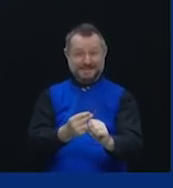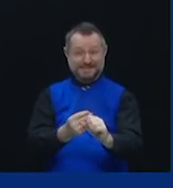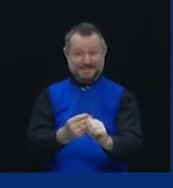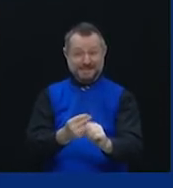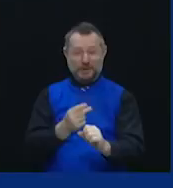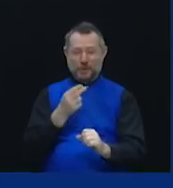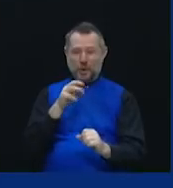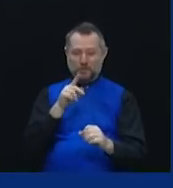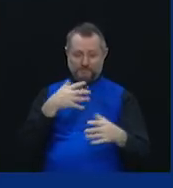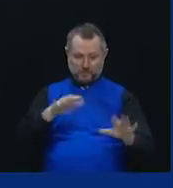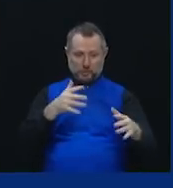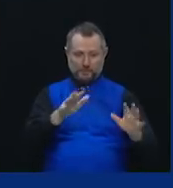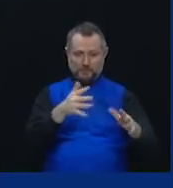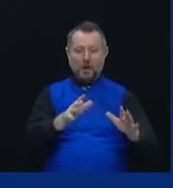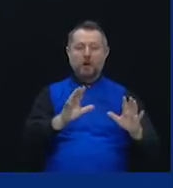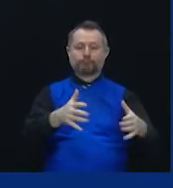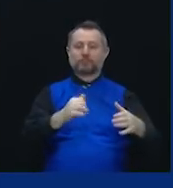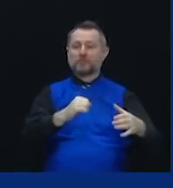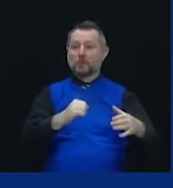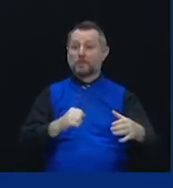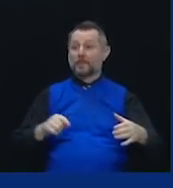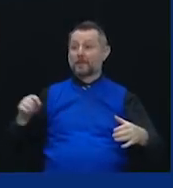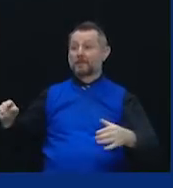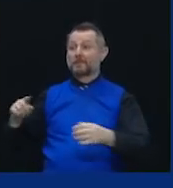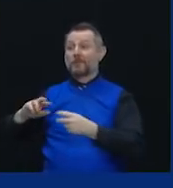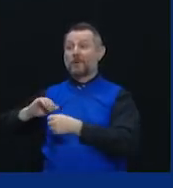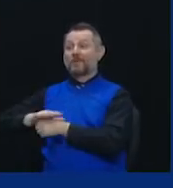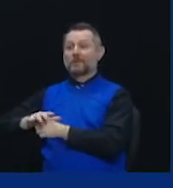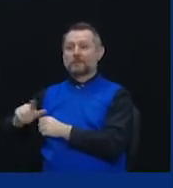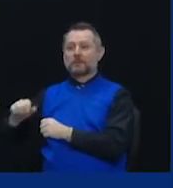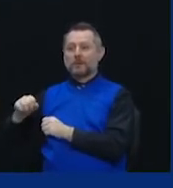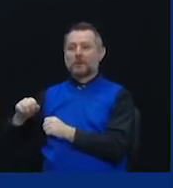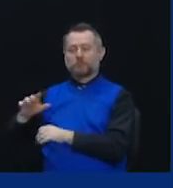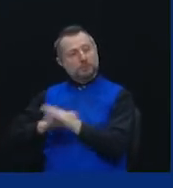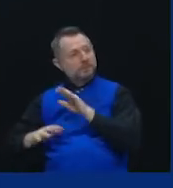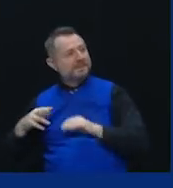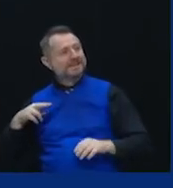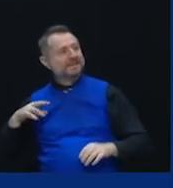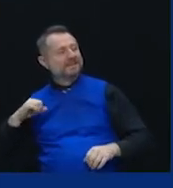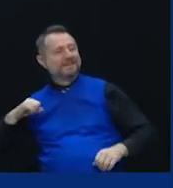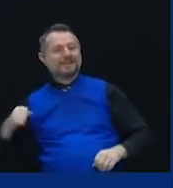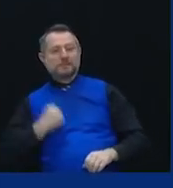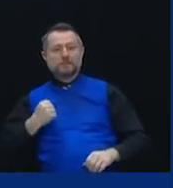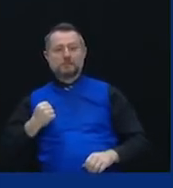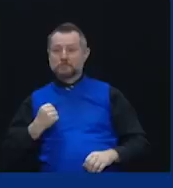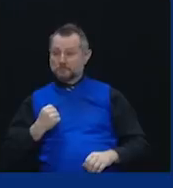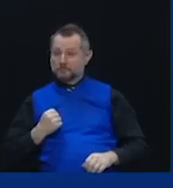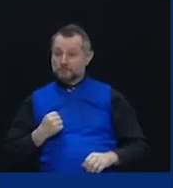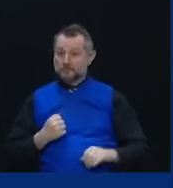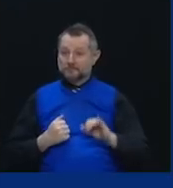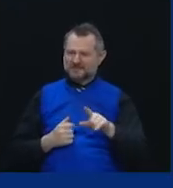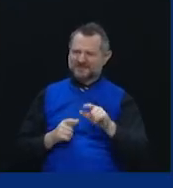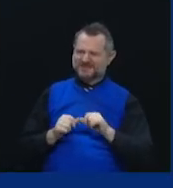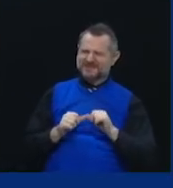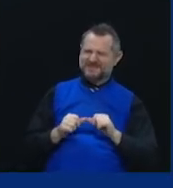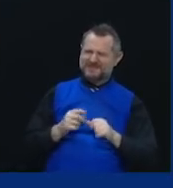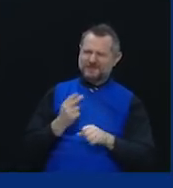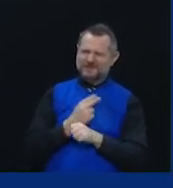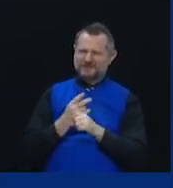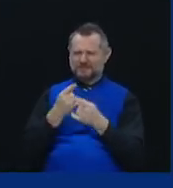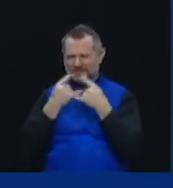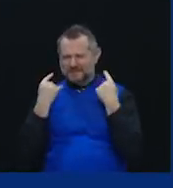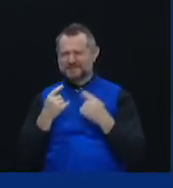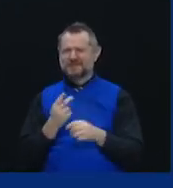COVID in its tracks. So please continue to be vigilant, wear your mask, and get your vaccine as soon as you're